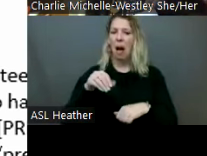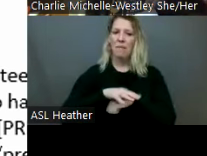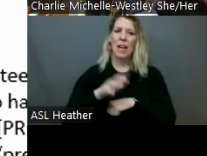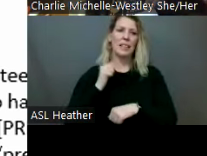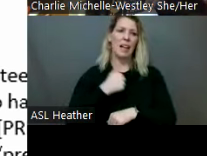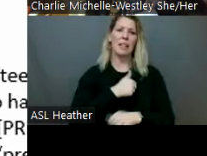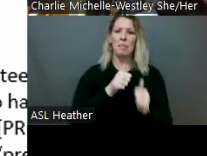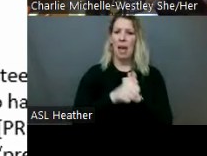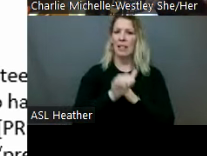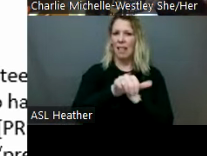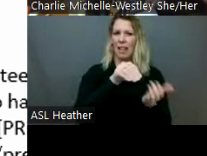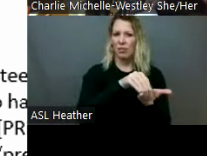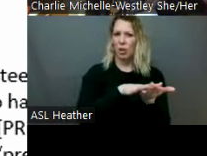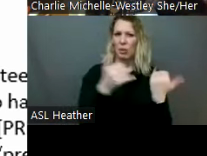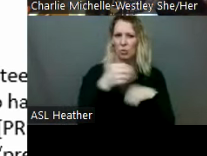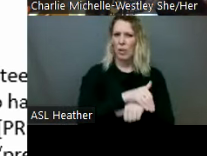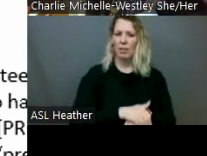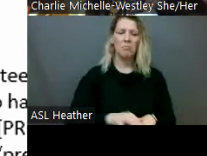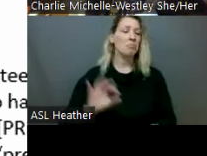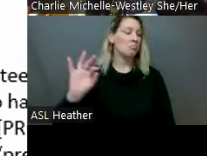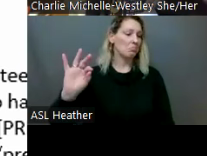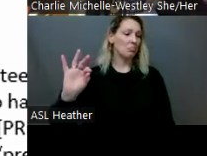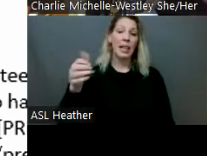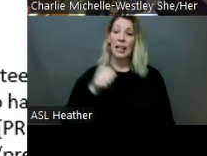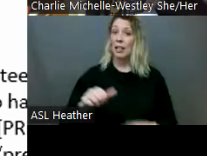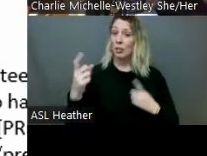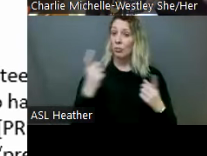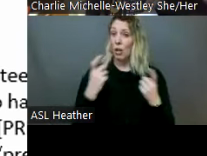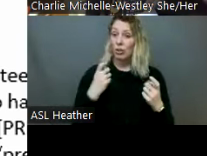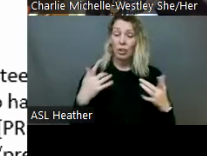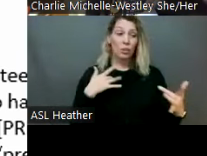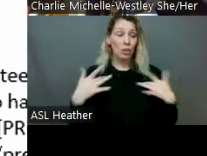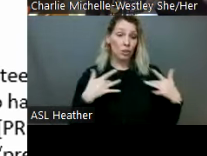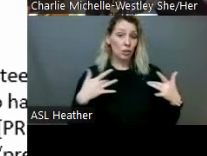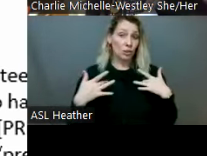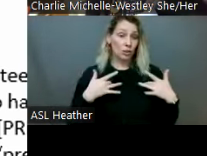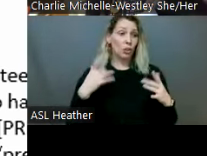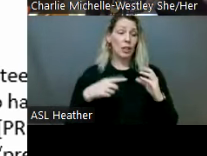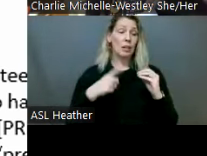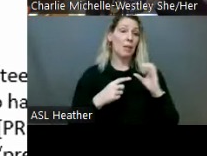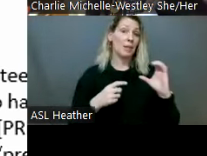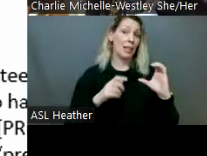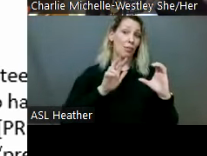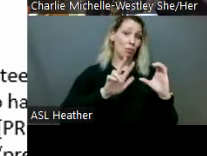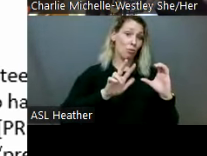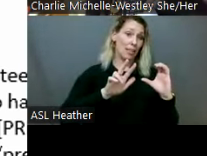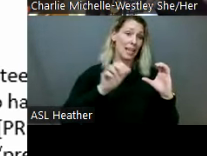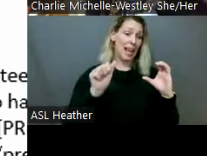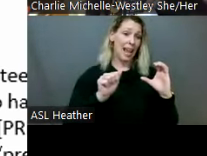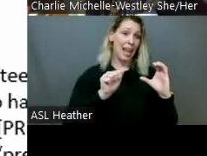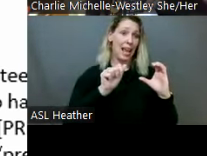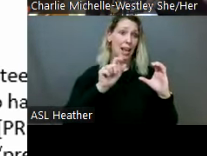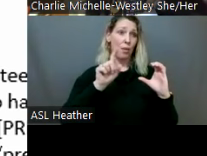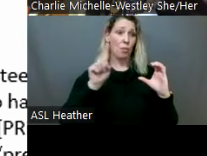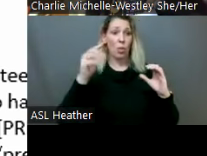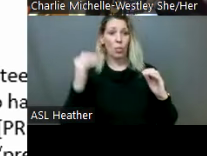tonight. Very good. Are there any questions or concerns on C3A 1